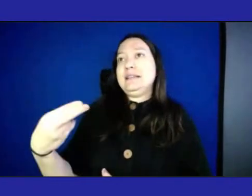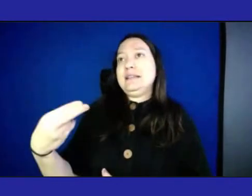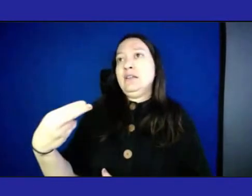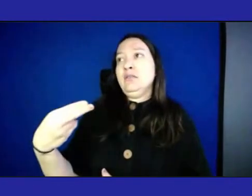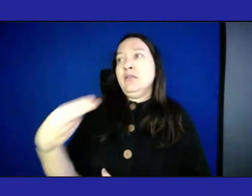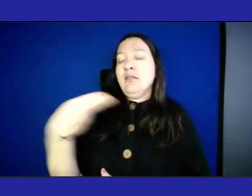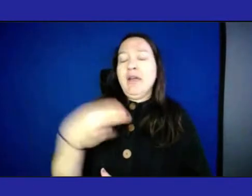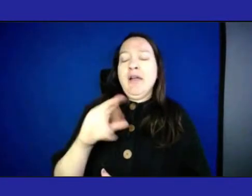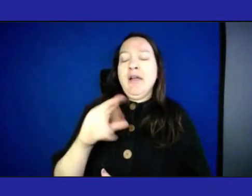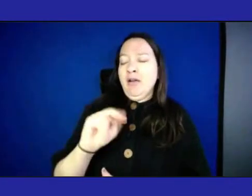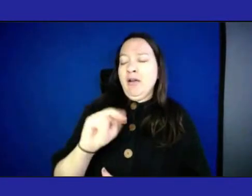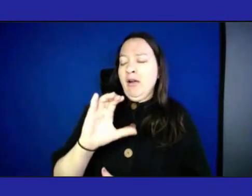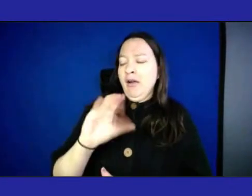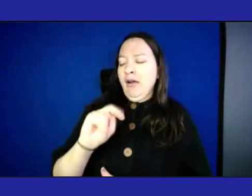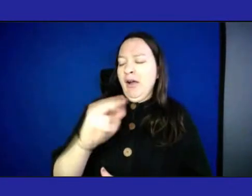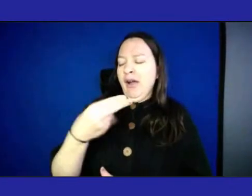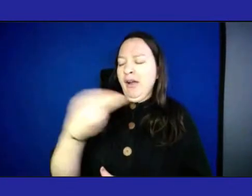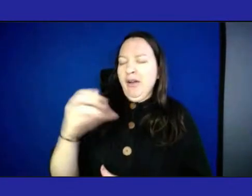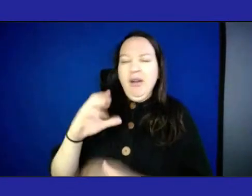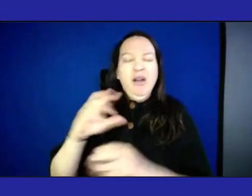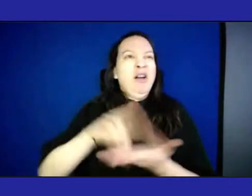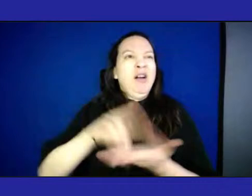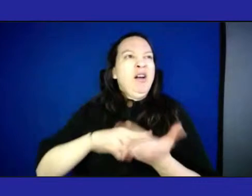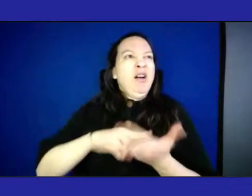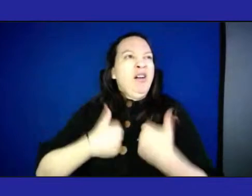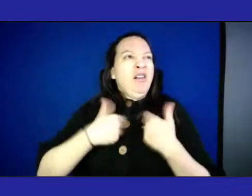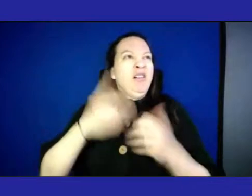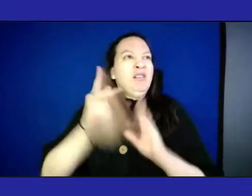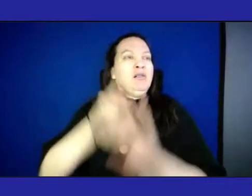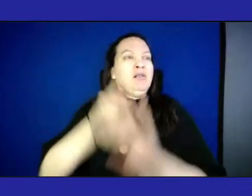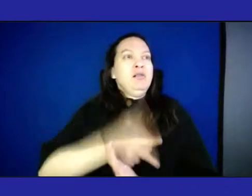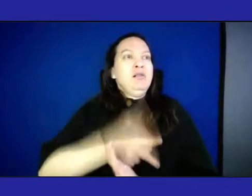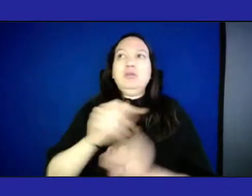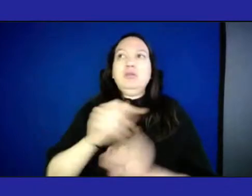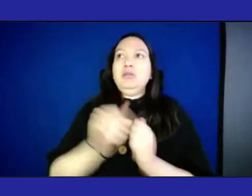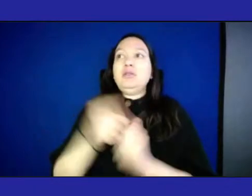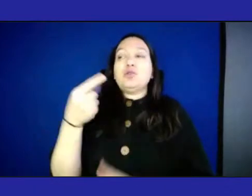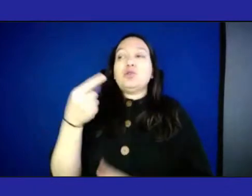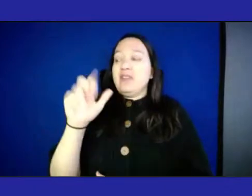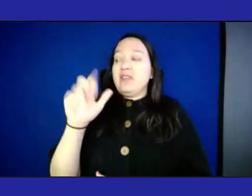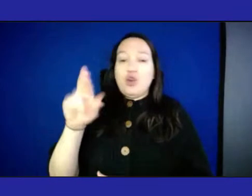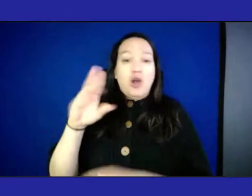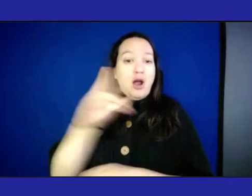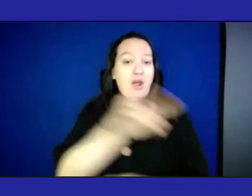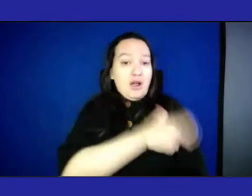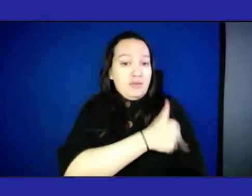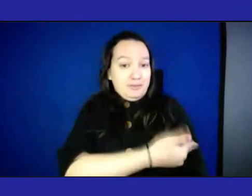nurse residency programs, and it was done at Couvenir Hospital. Next slide.